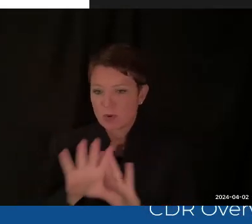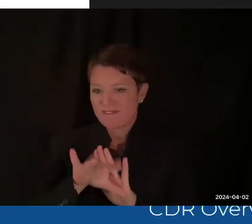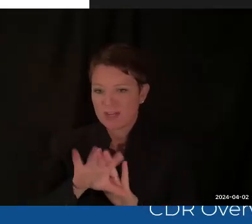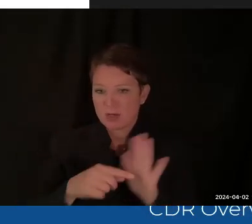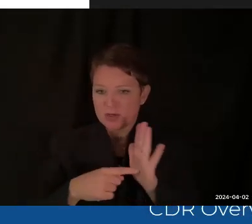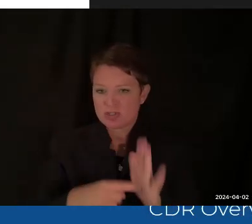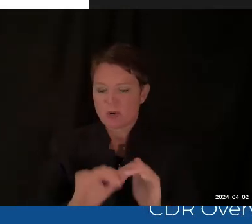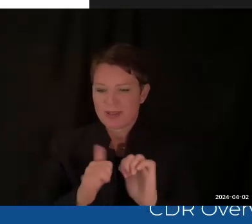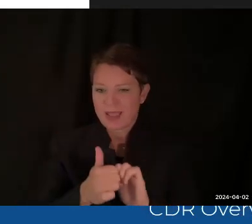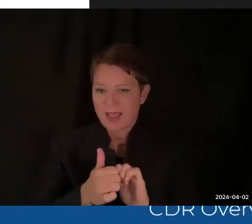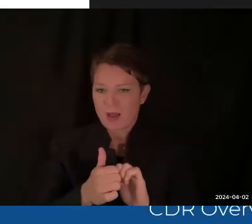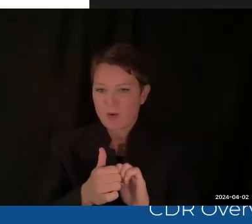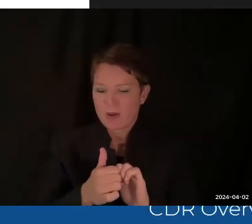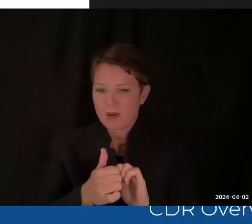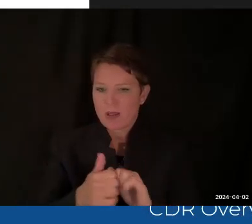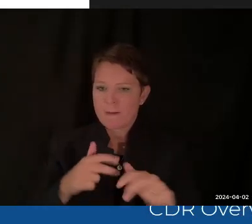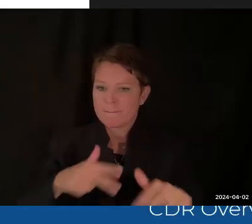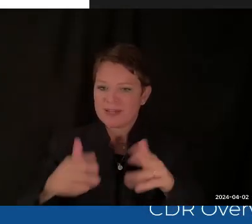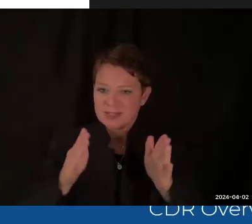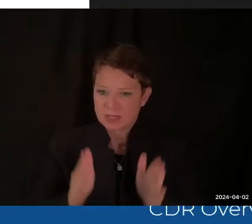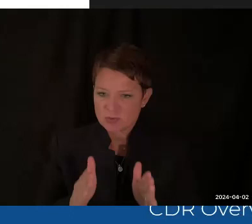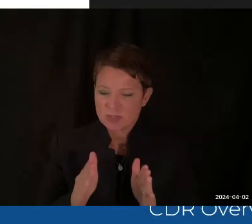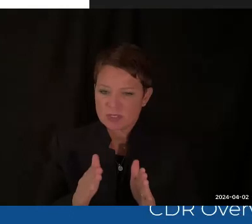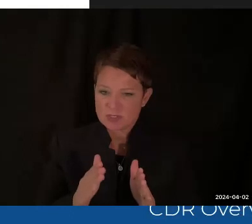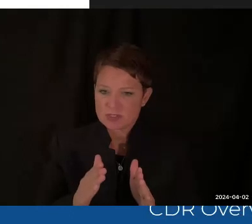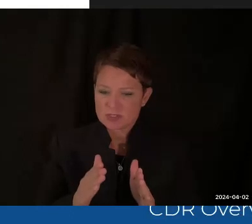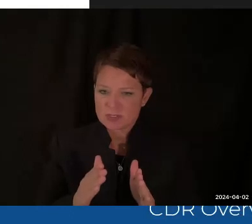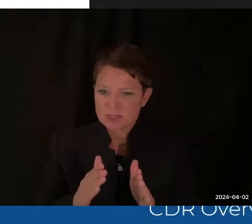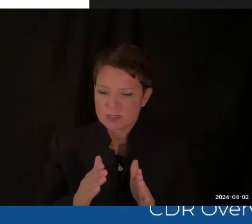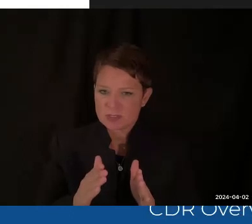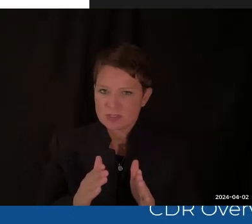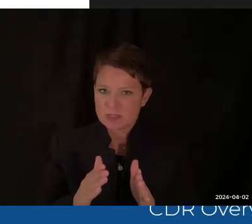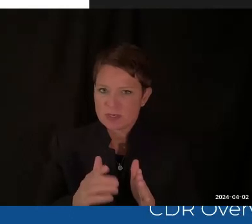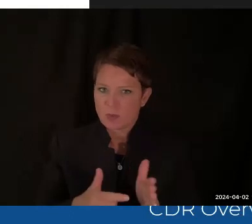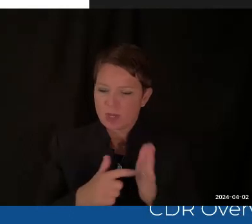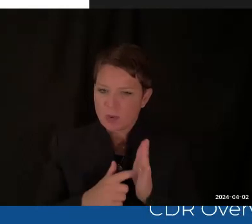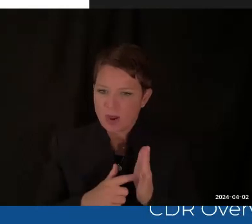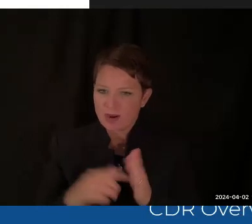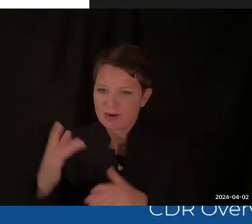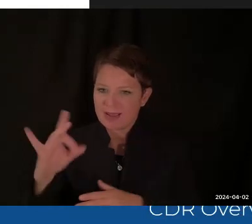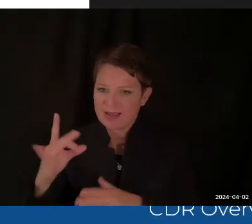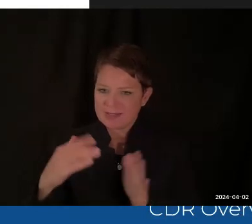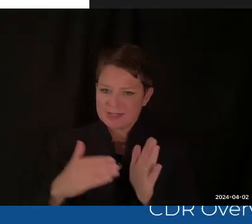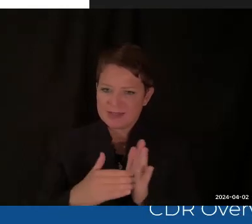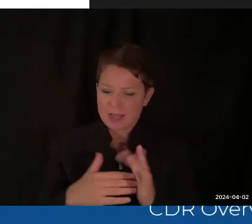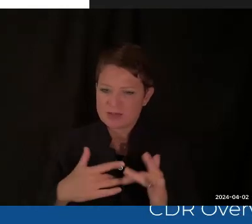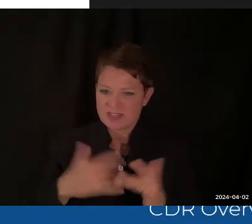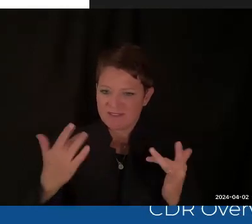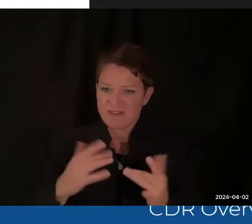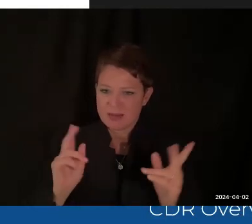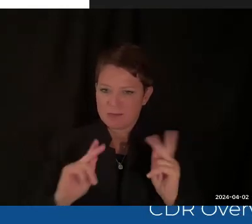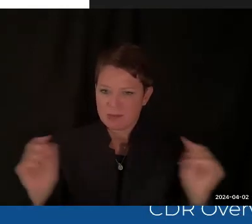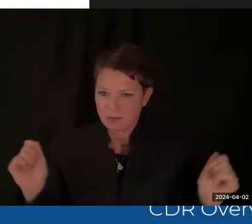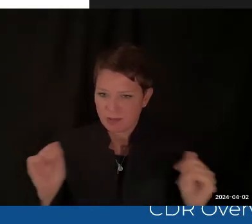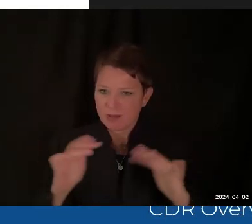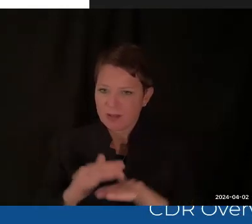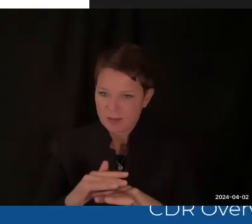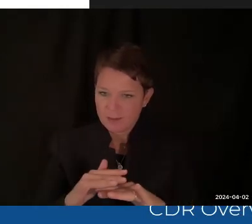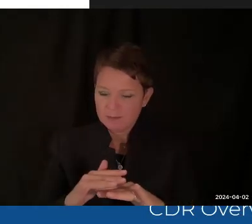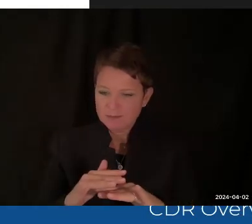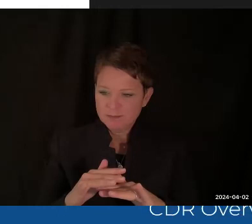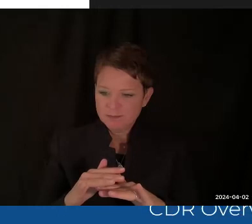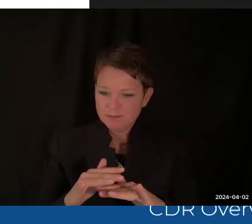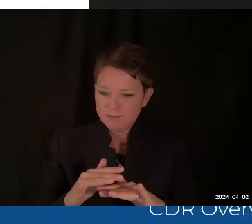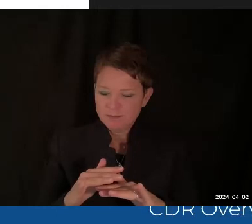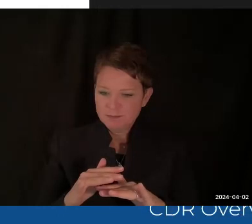showing of how the pedestrian and event flow will look like for a game night of 15,000 event goers, and maybe